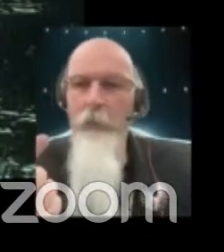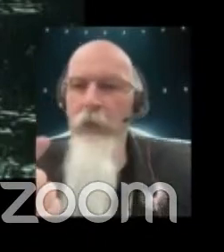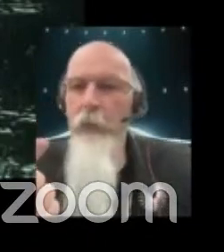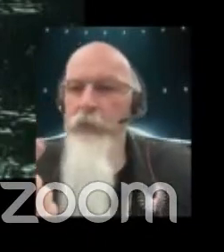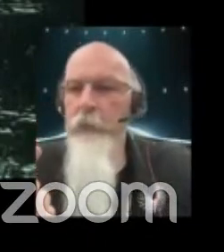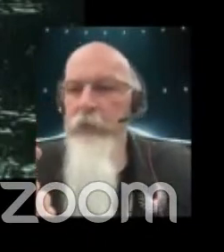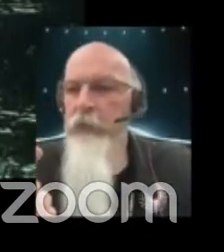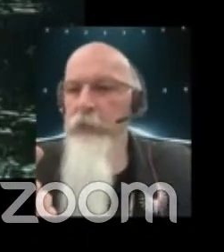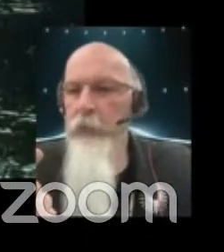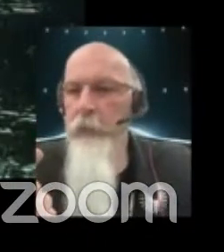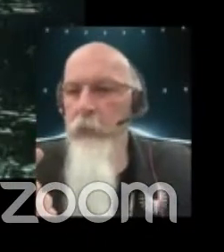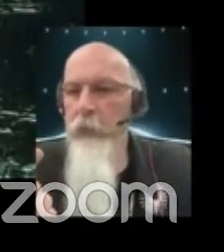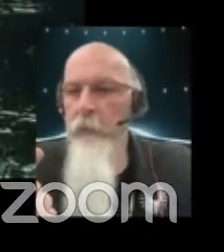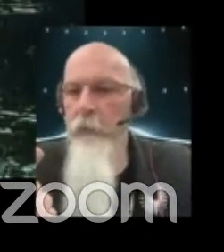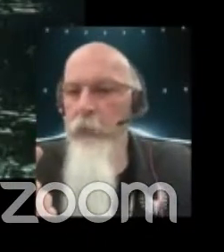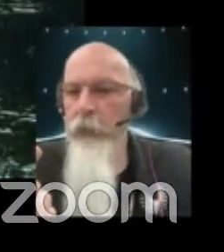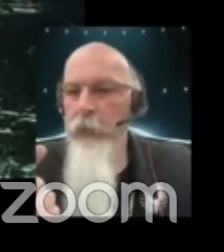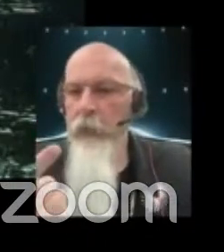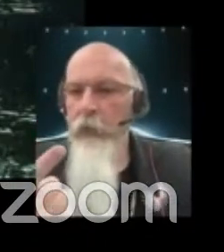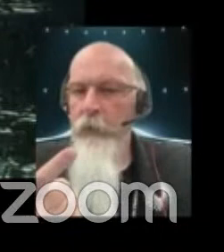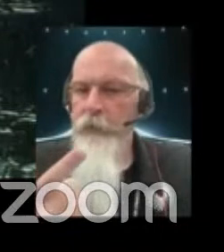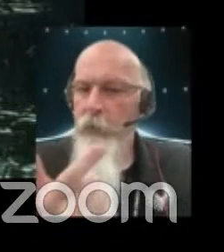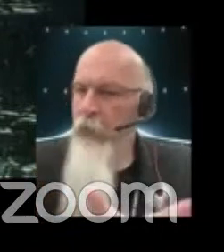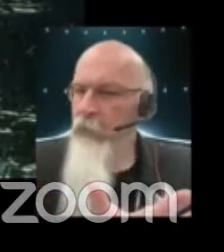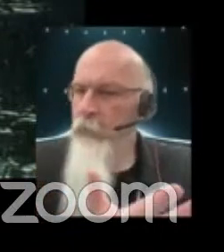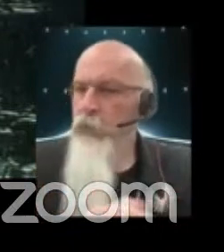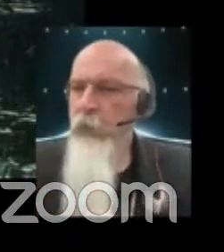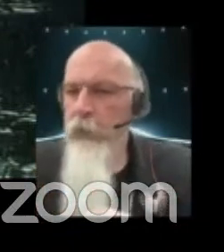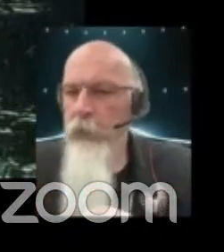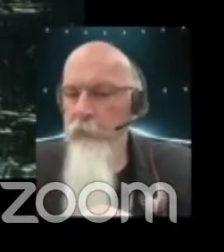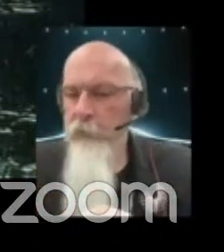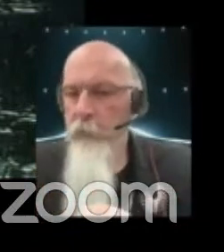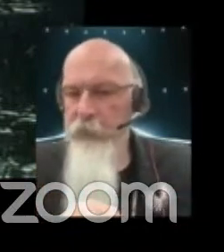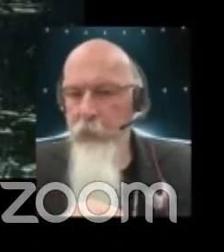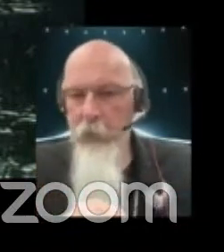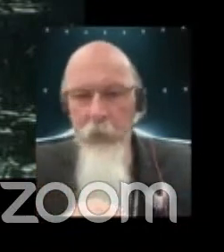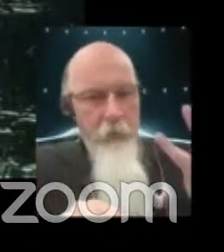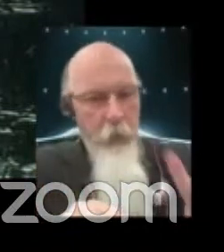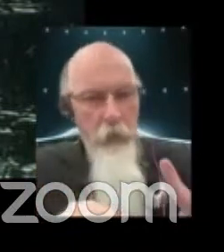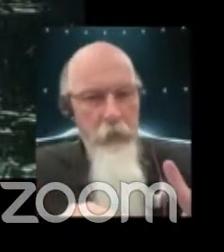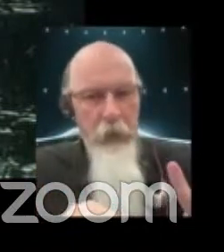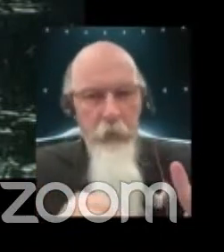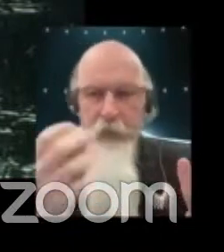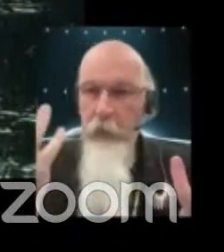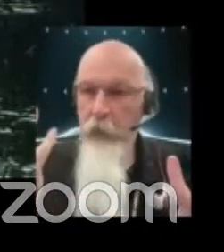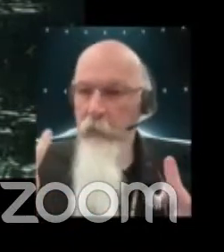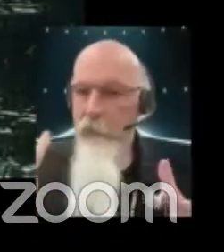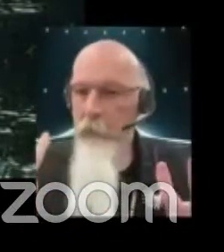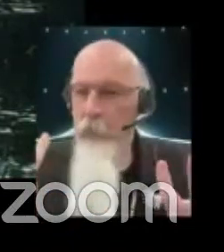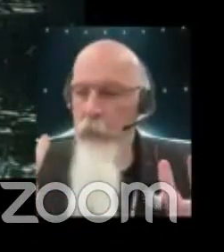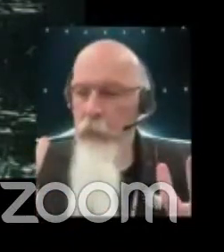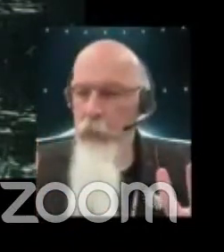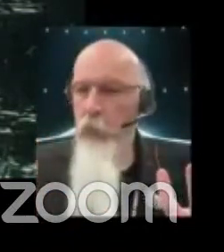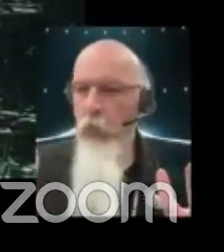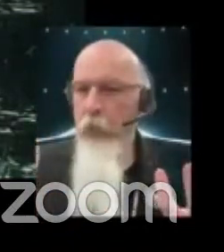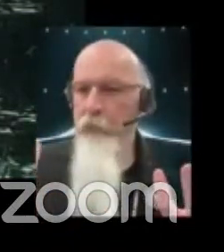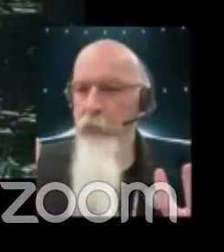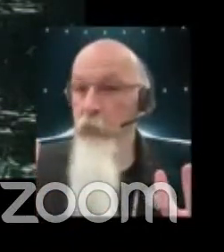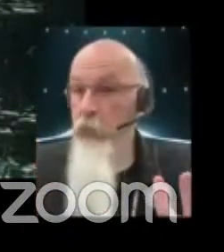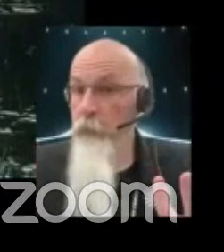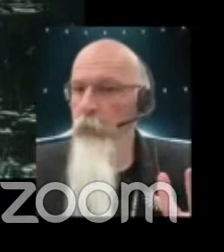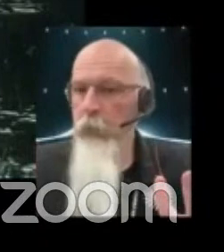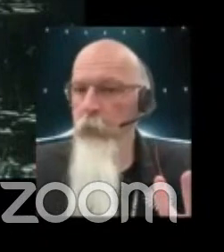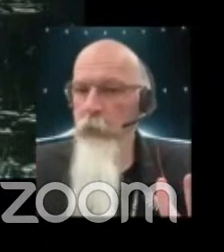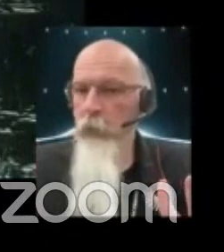not something we should be teaching people so where's the machine learning from is it learning from old data is it learning from the new